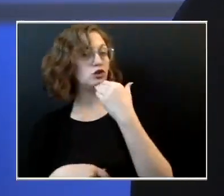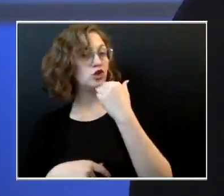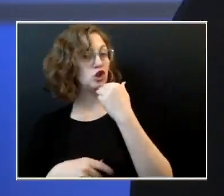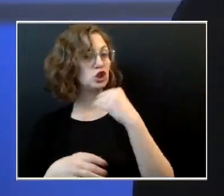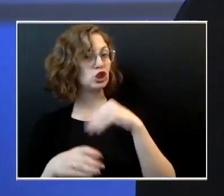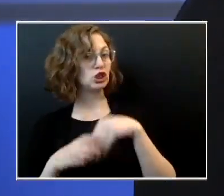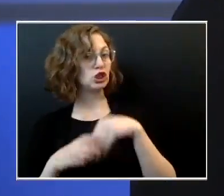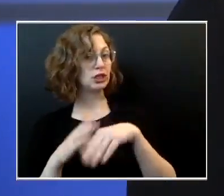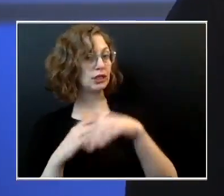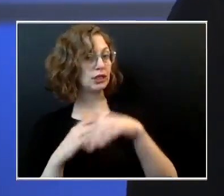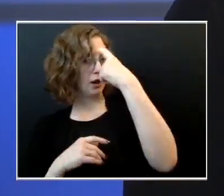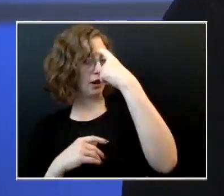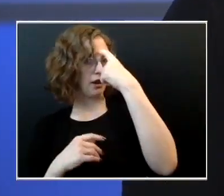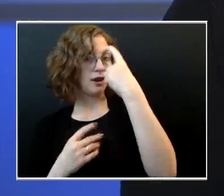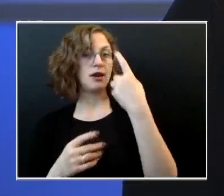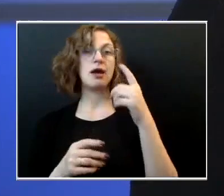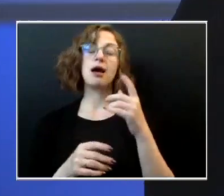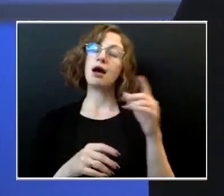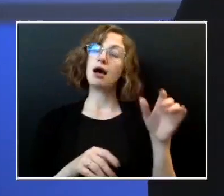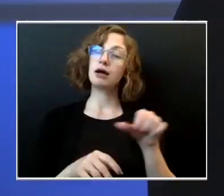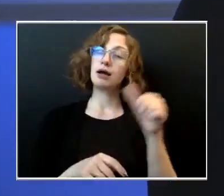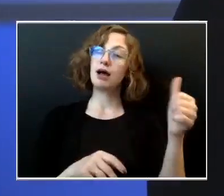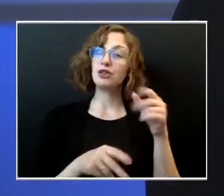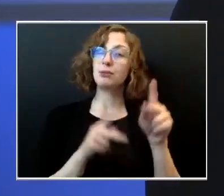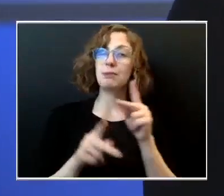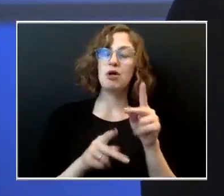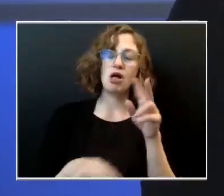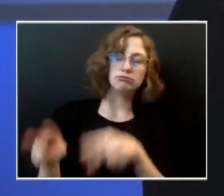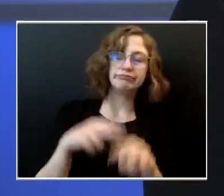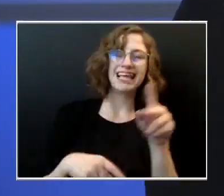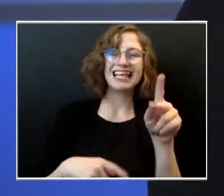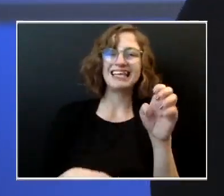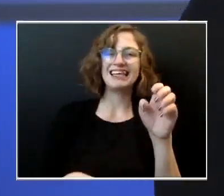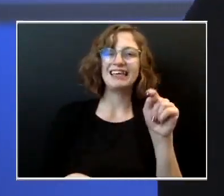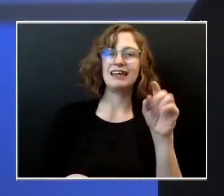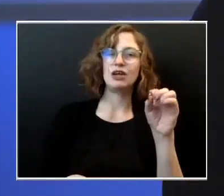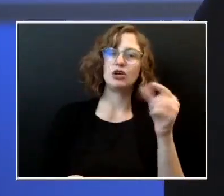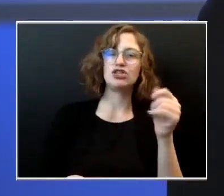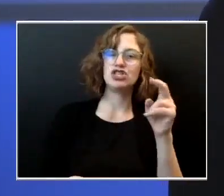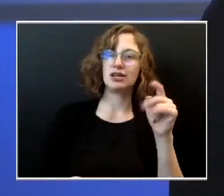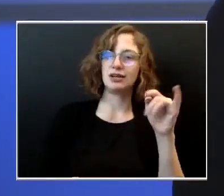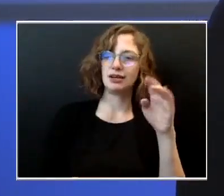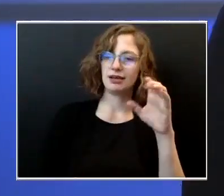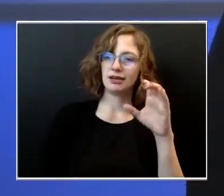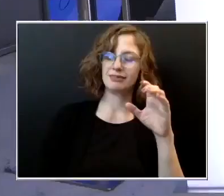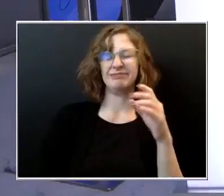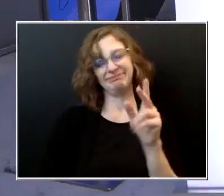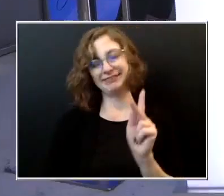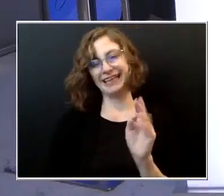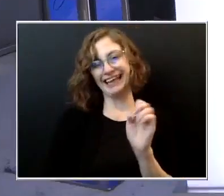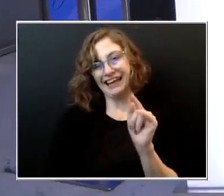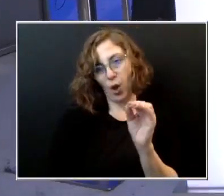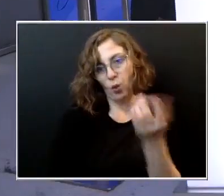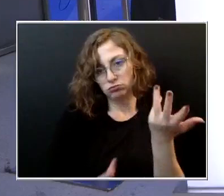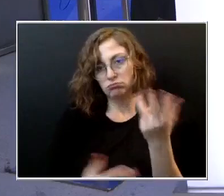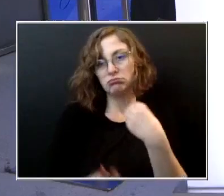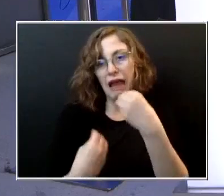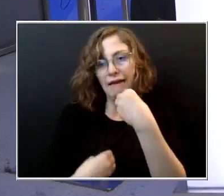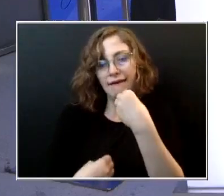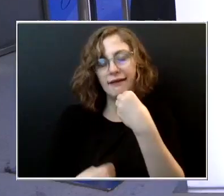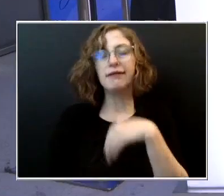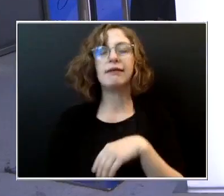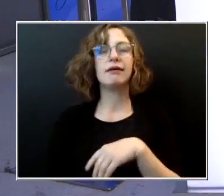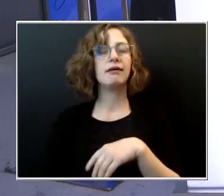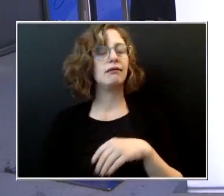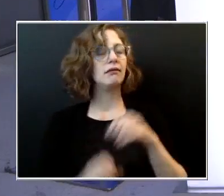ketogenic diet and ketones as a potential alternative fuel. So there's a lot of really cool research going on right now. That is amazing. Do you know if anyone is looking